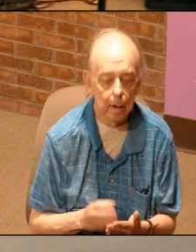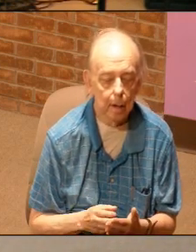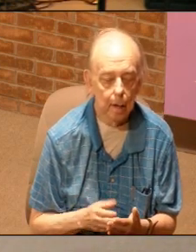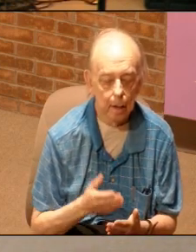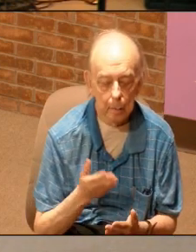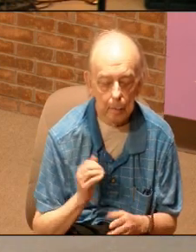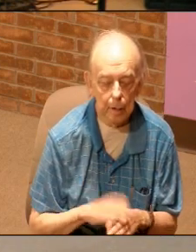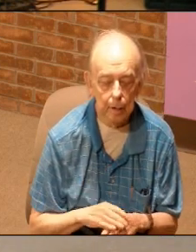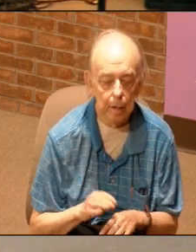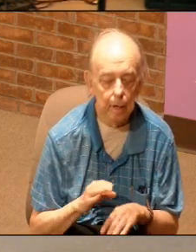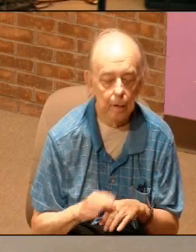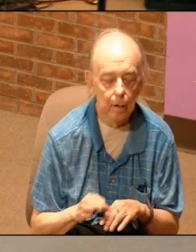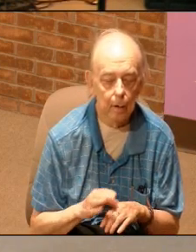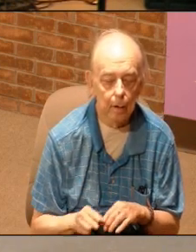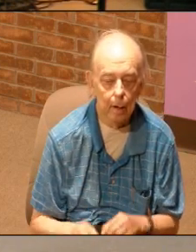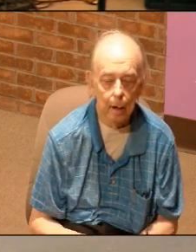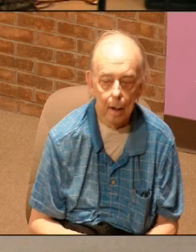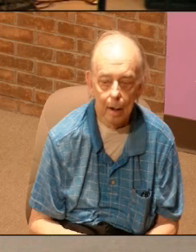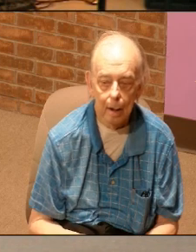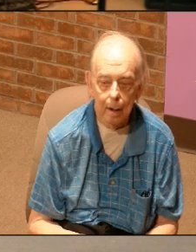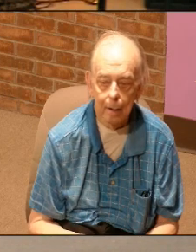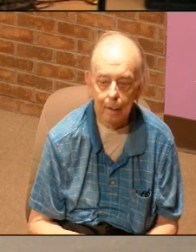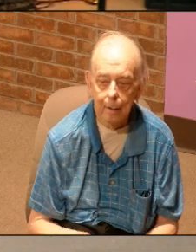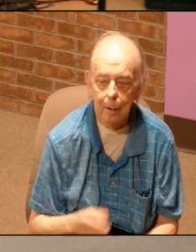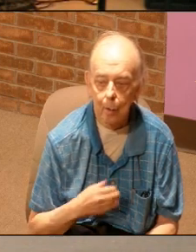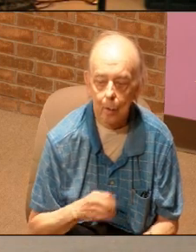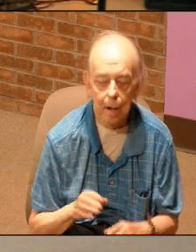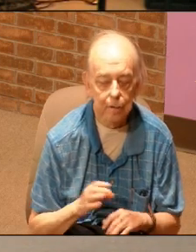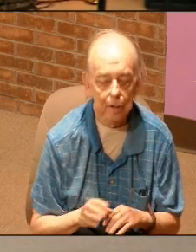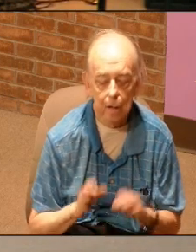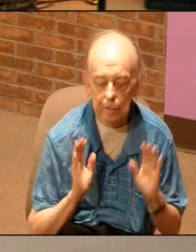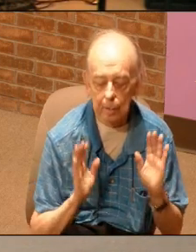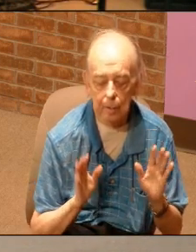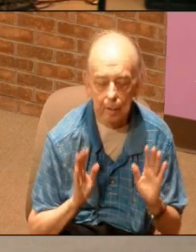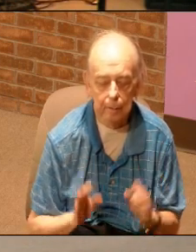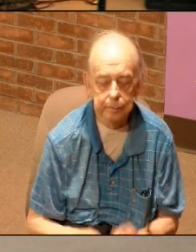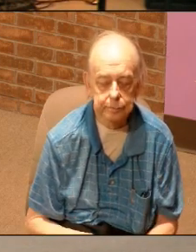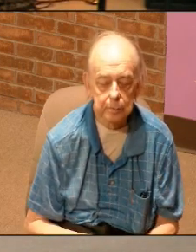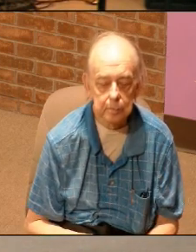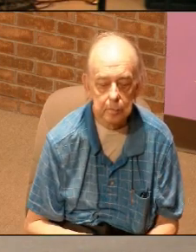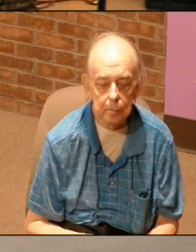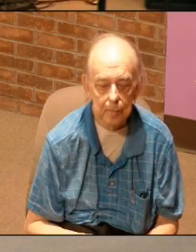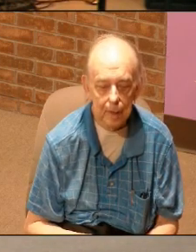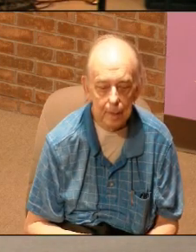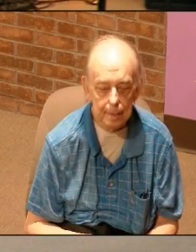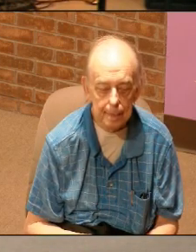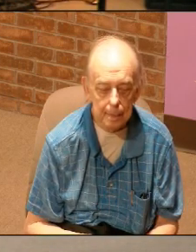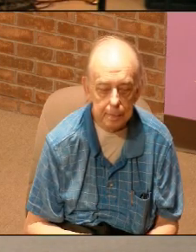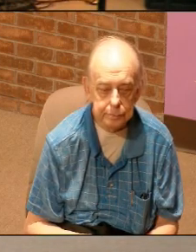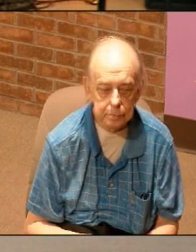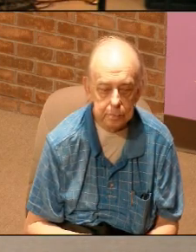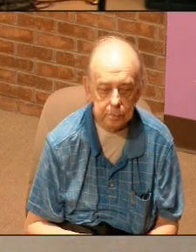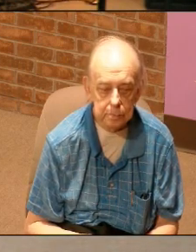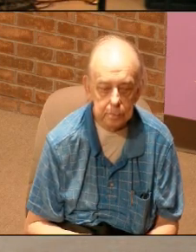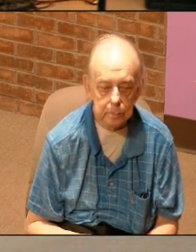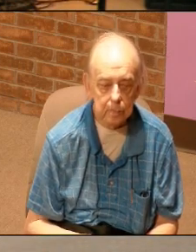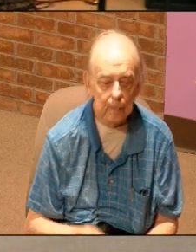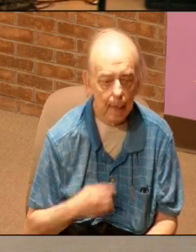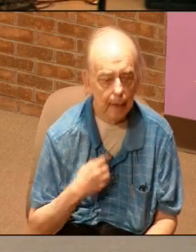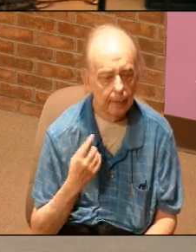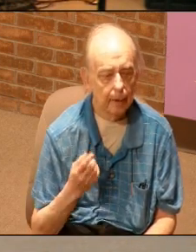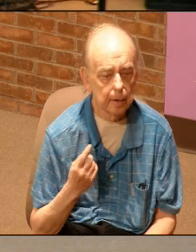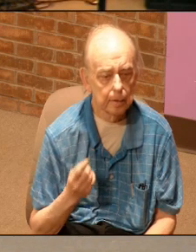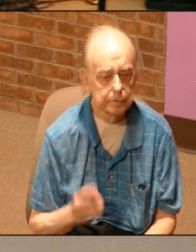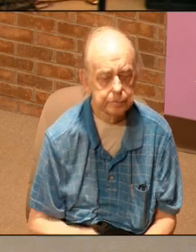Better than chocolate. White chocolate is great, Mia. Really good. And I thought,